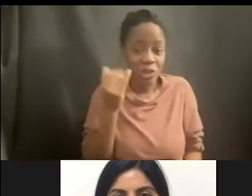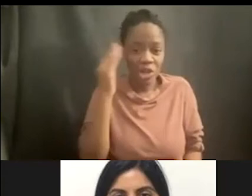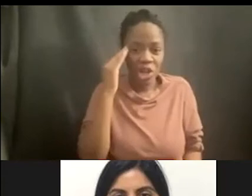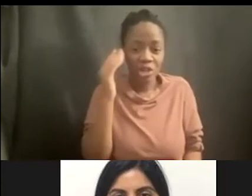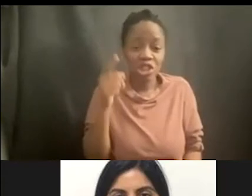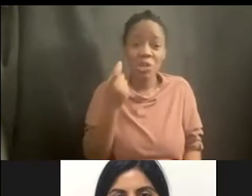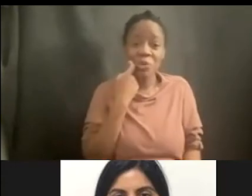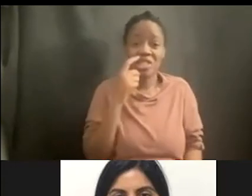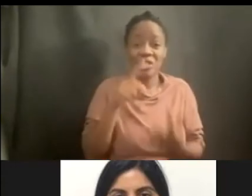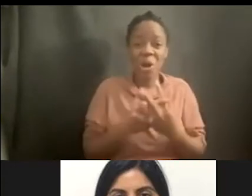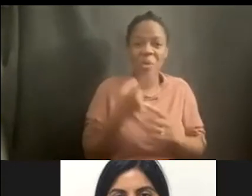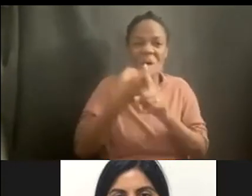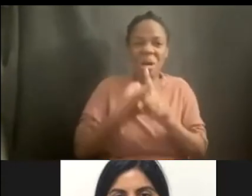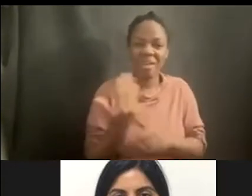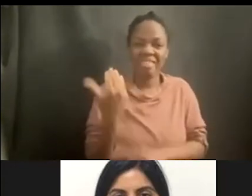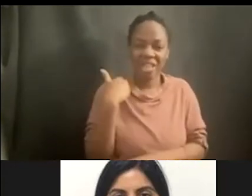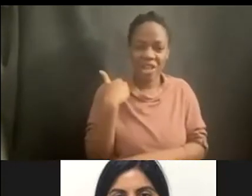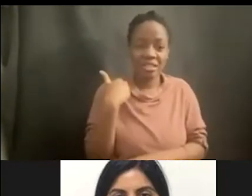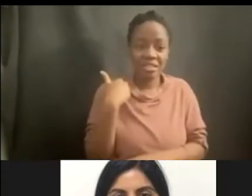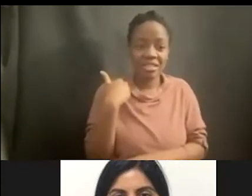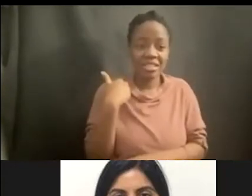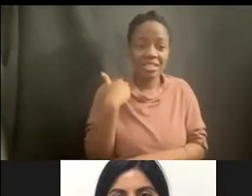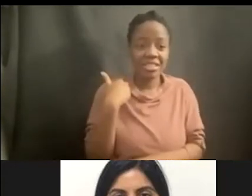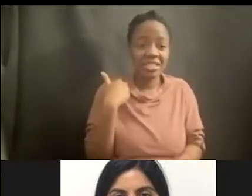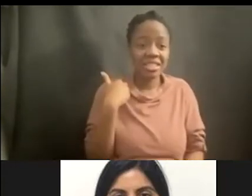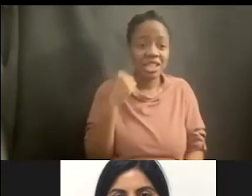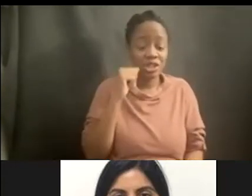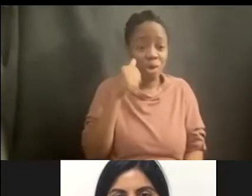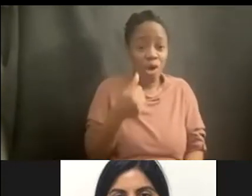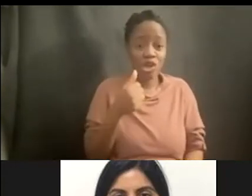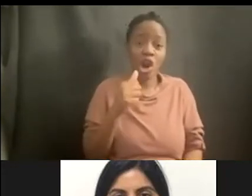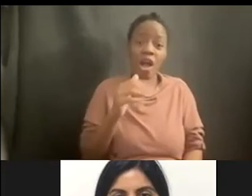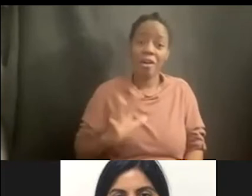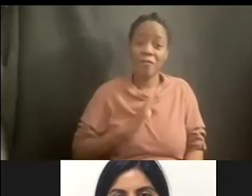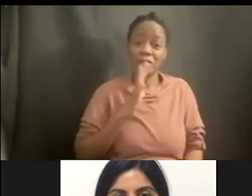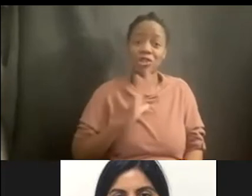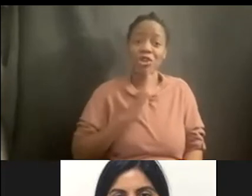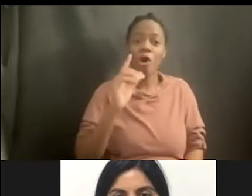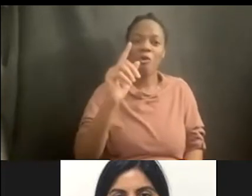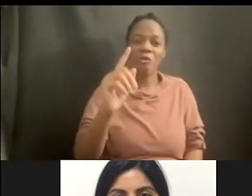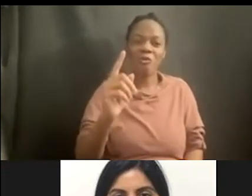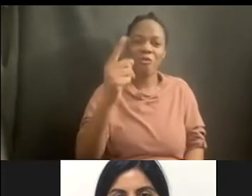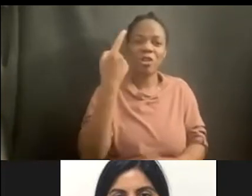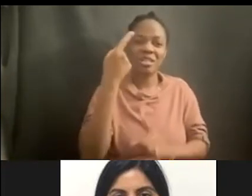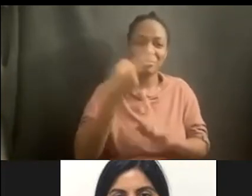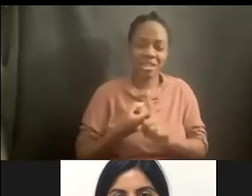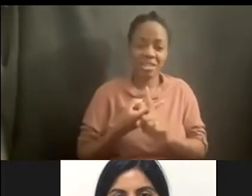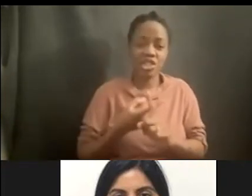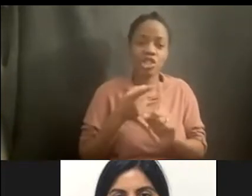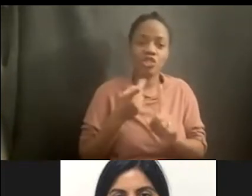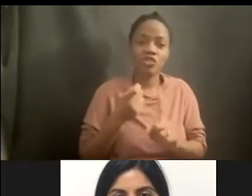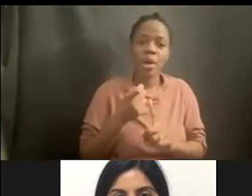started about a month ago. Tomorrow will commence her first month. She joined us from California State University,